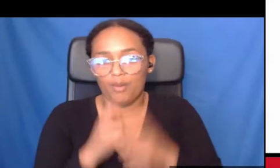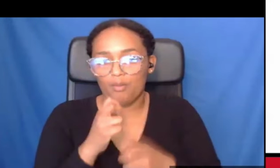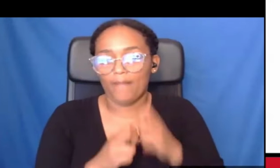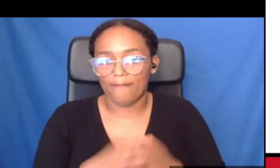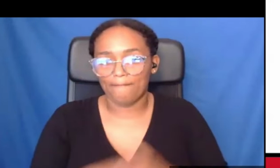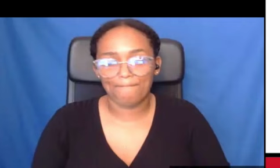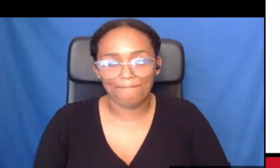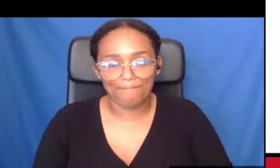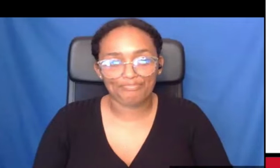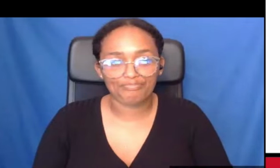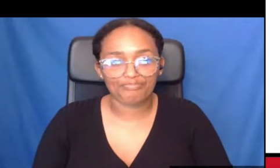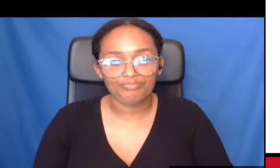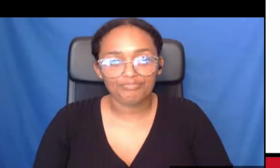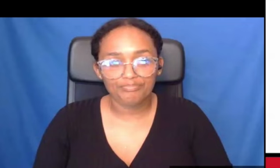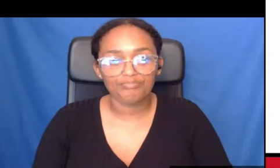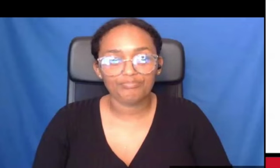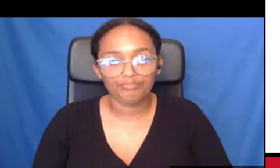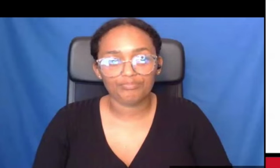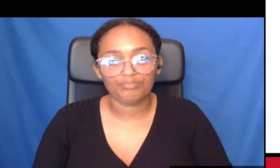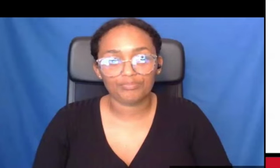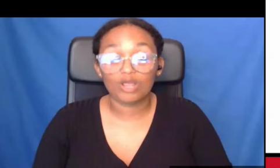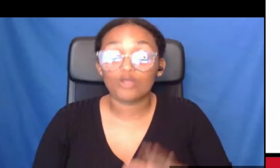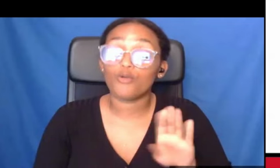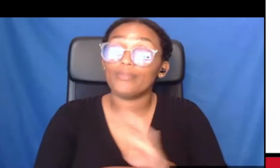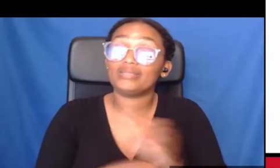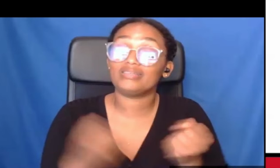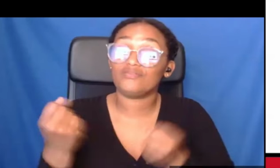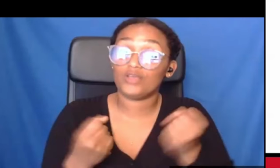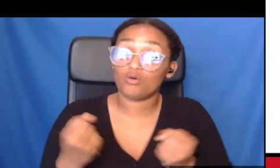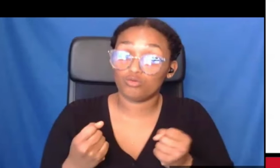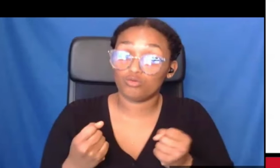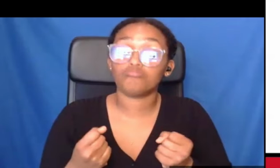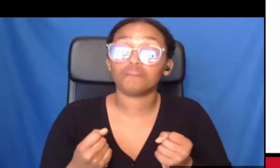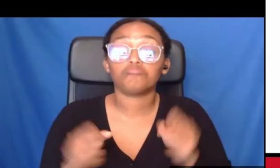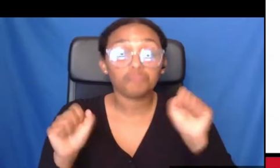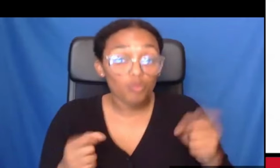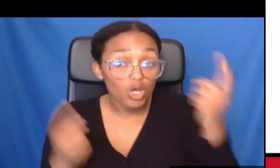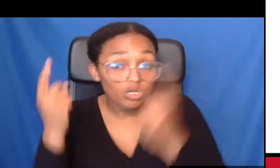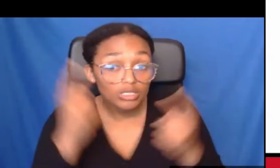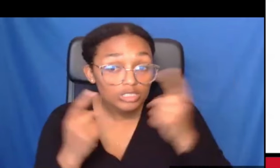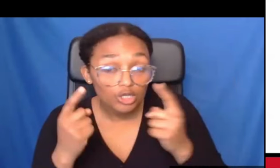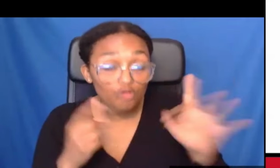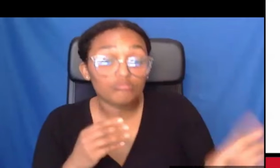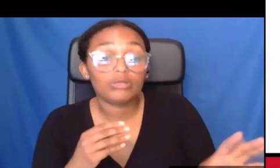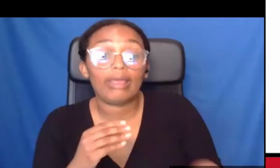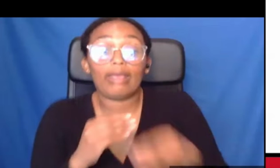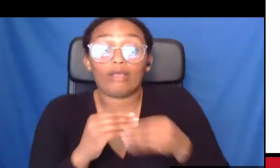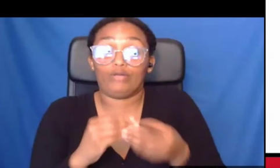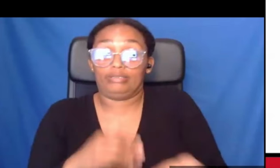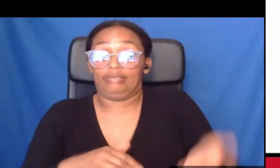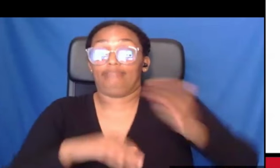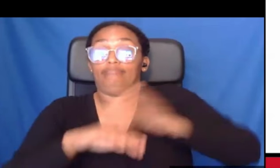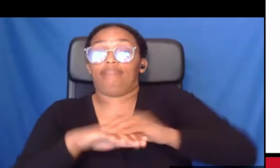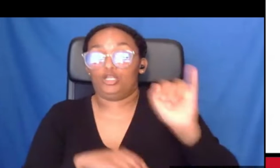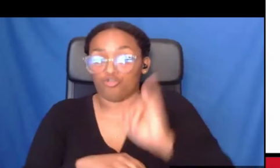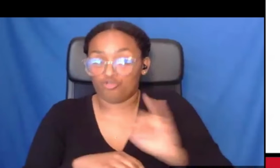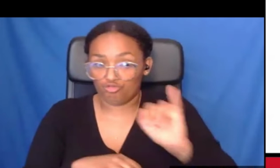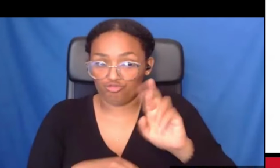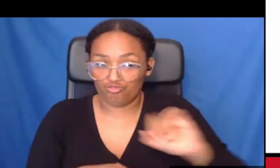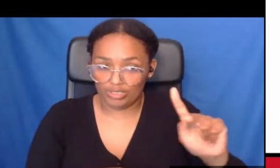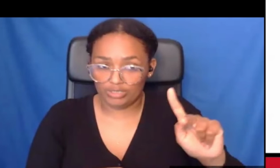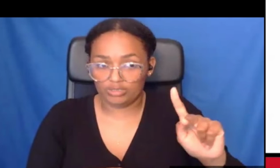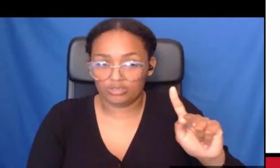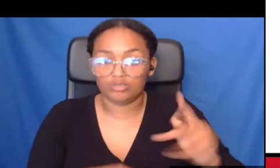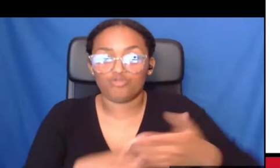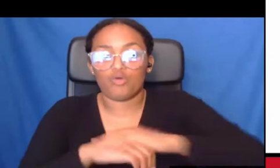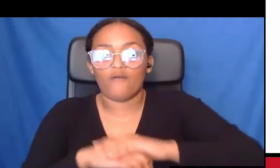Consider increasing insurance on your business vehicles to cover permanently attached items such as a generator or storage unit. So just think